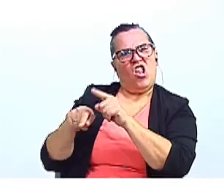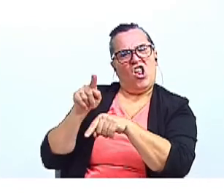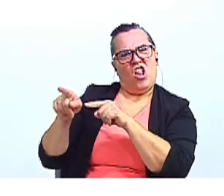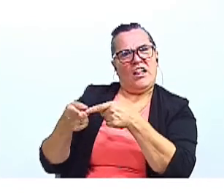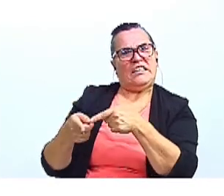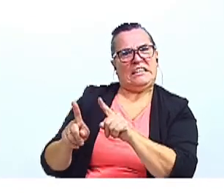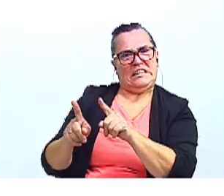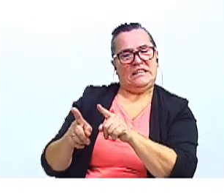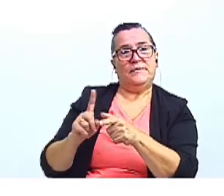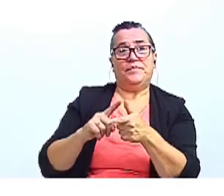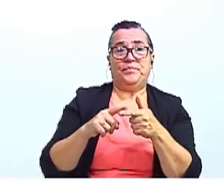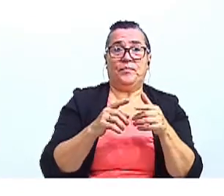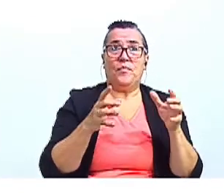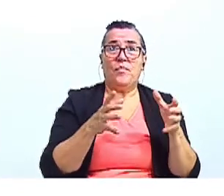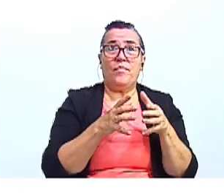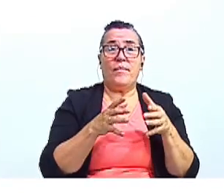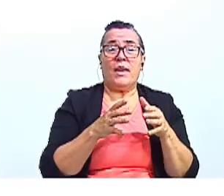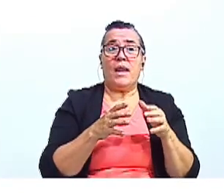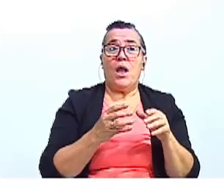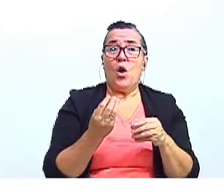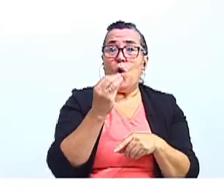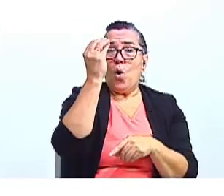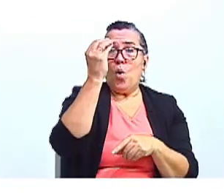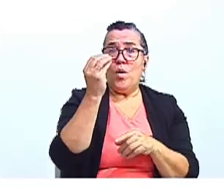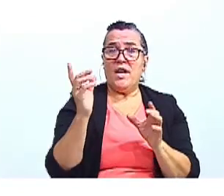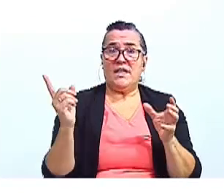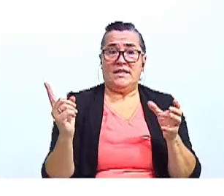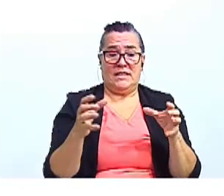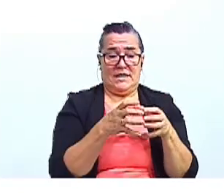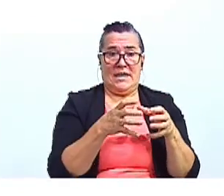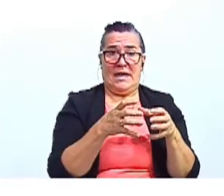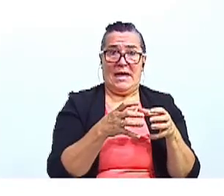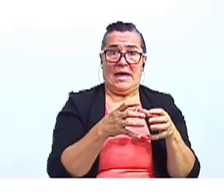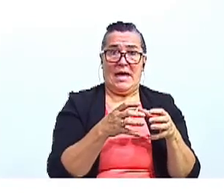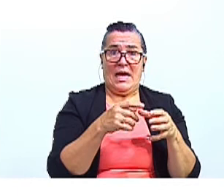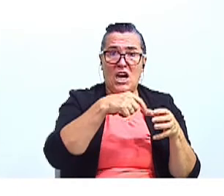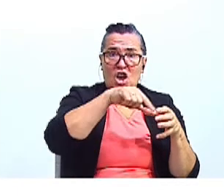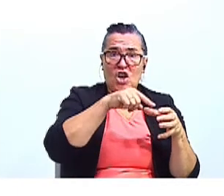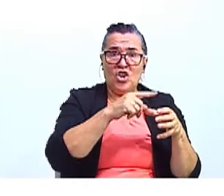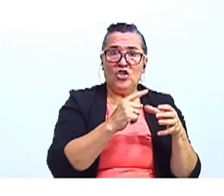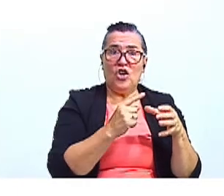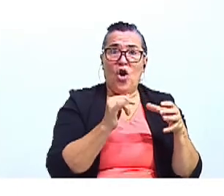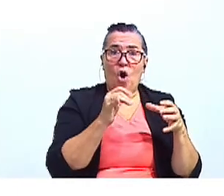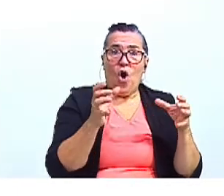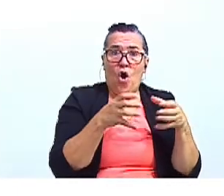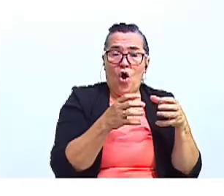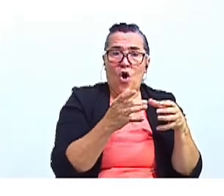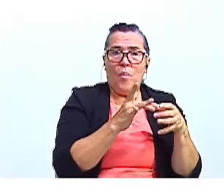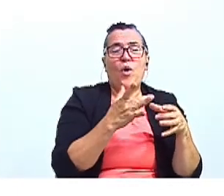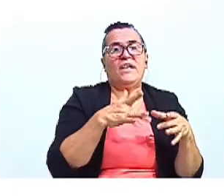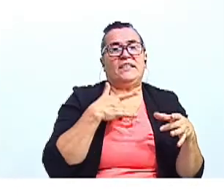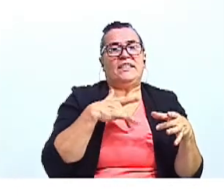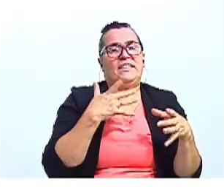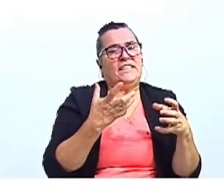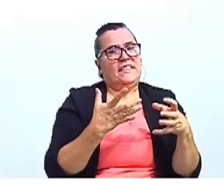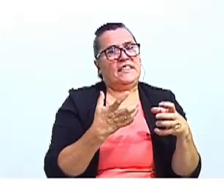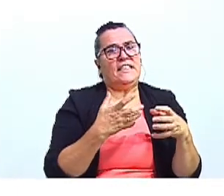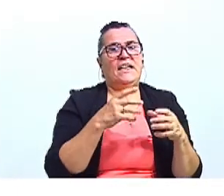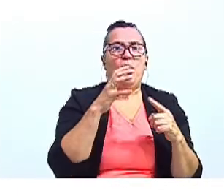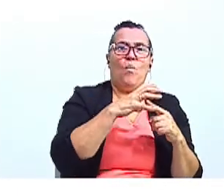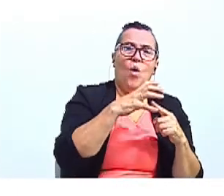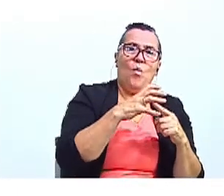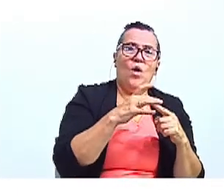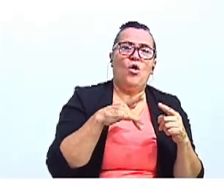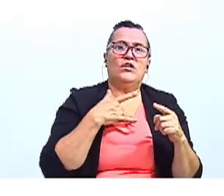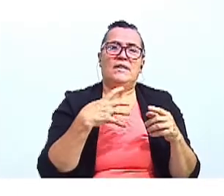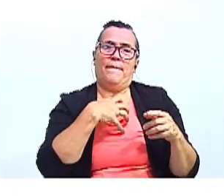Okay, kids may join a clique because they want to be popular or to feel as though they belong. There